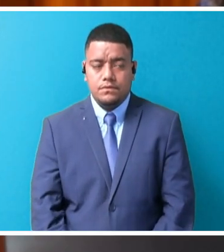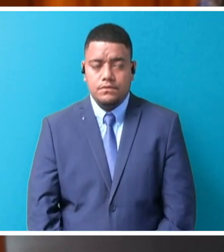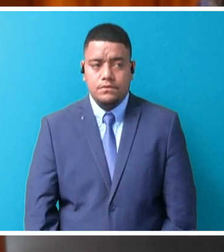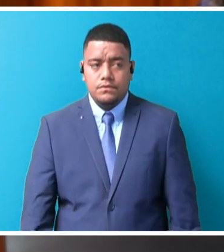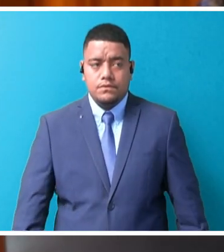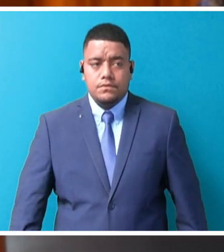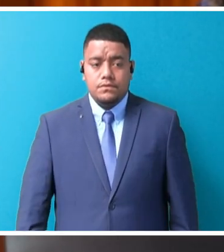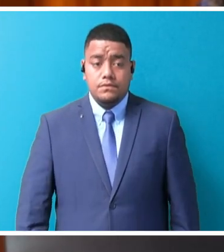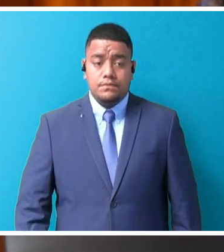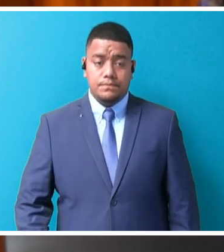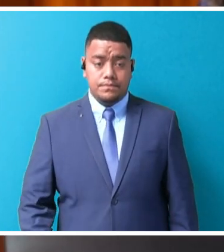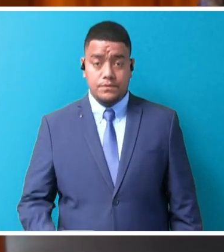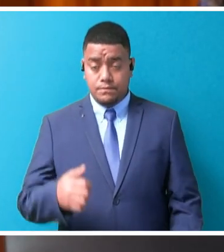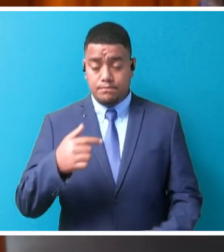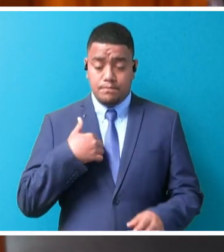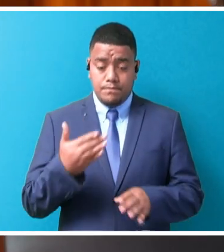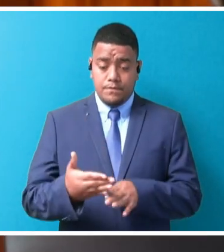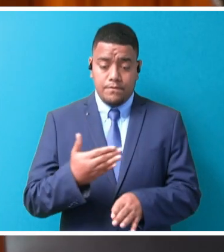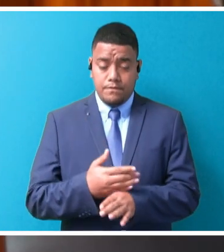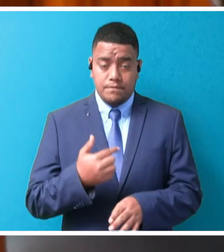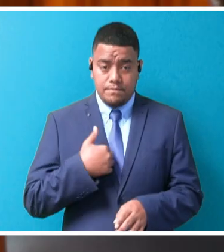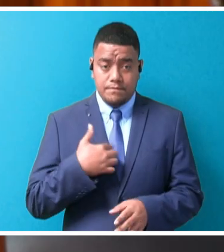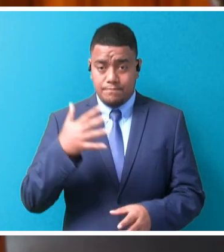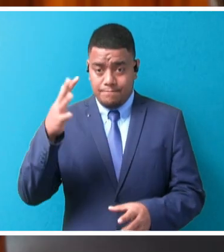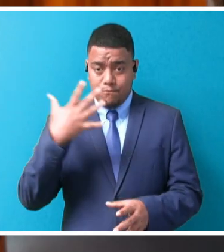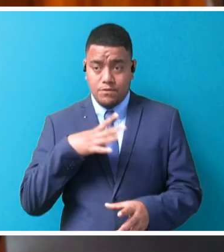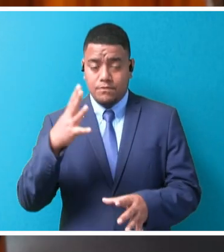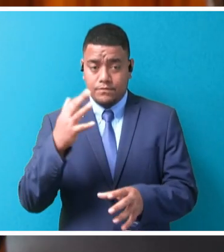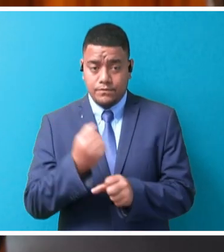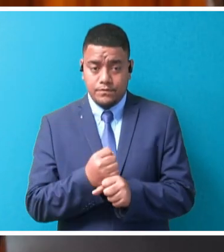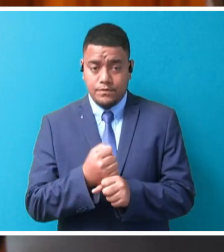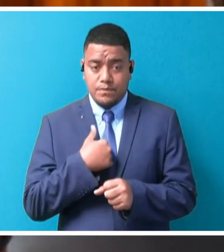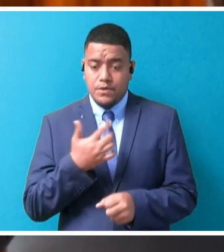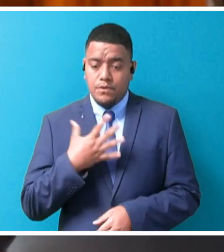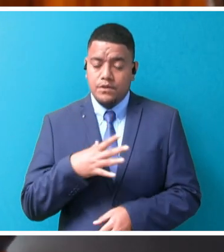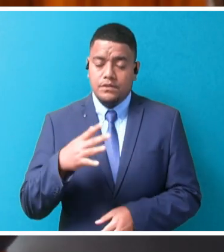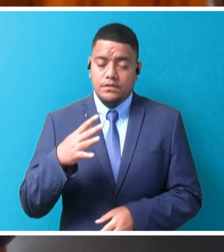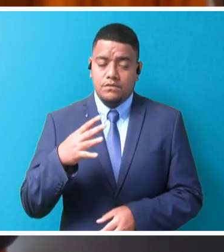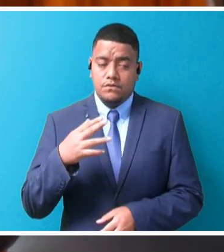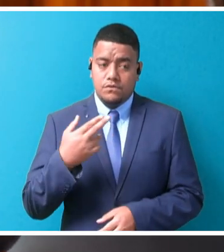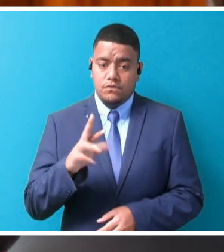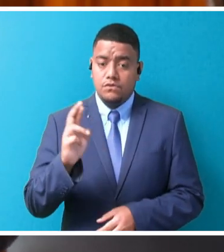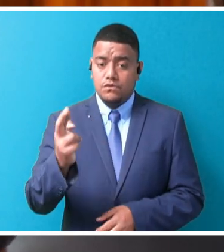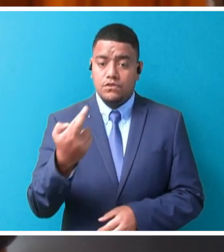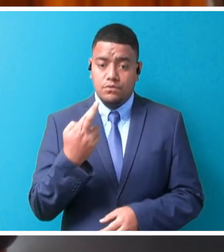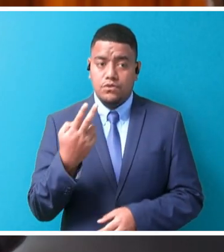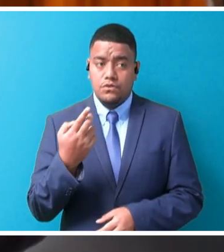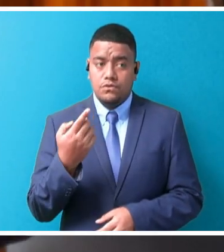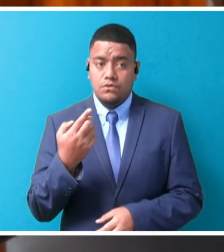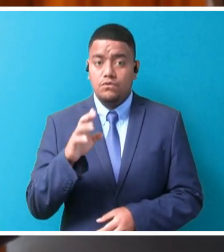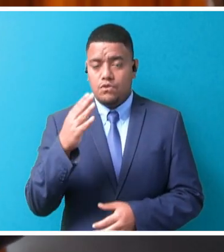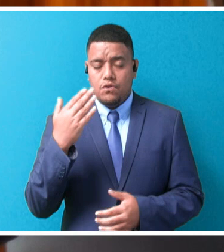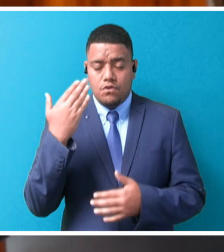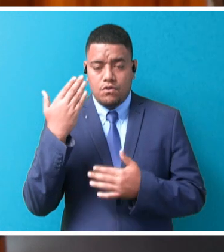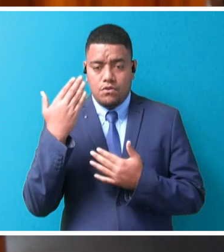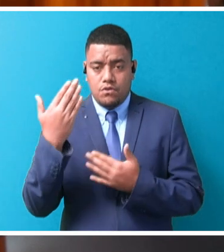Just before I move into my conclusions, just want to respond to the Honorable Pramila